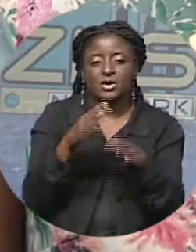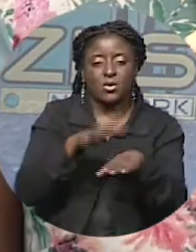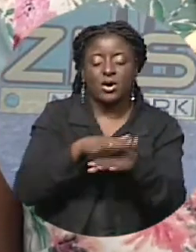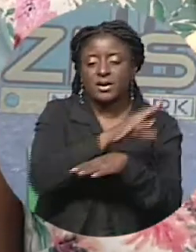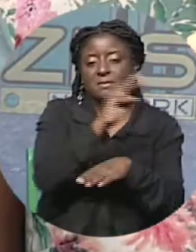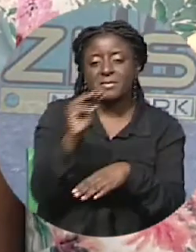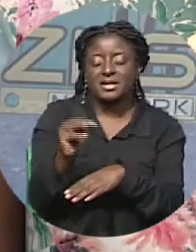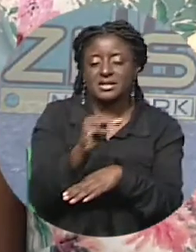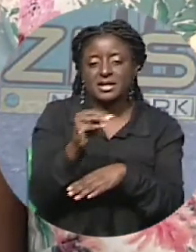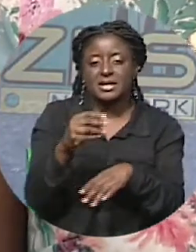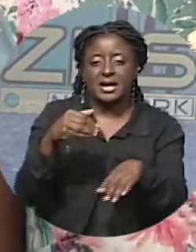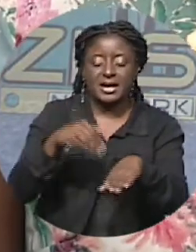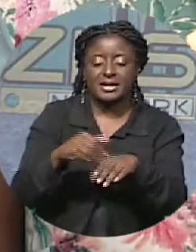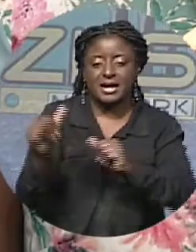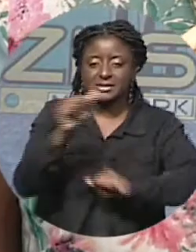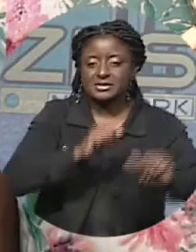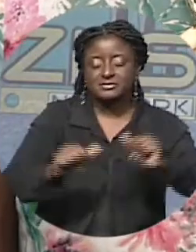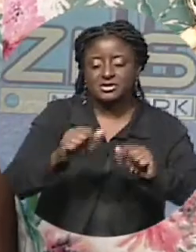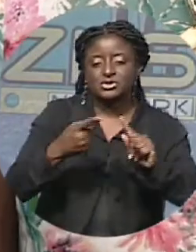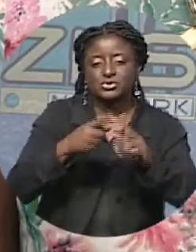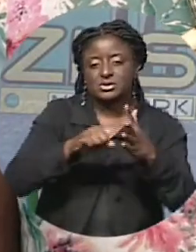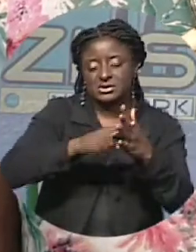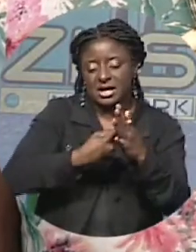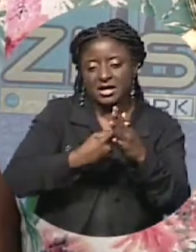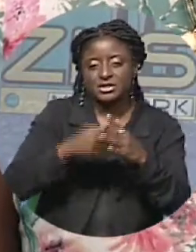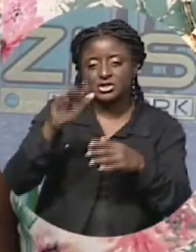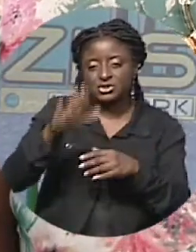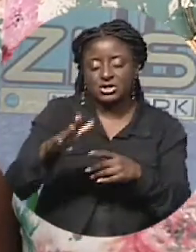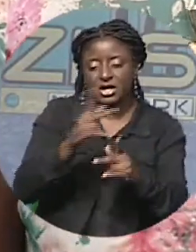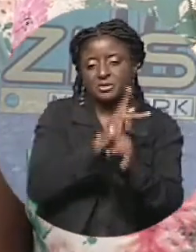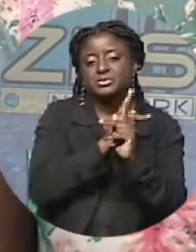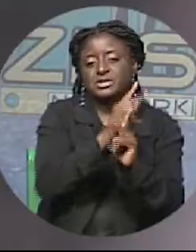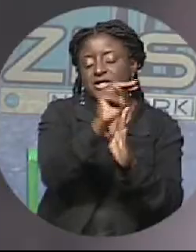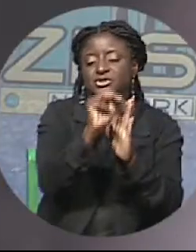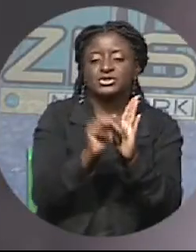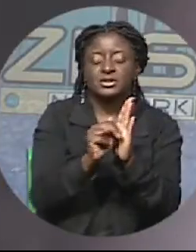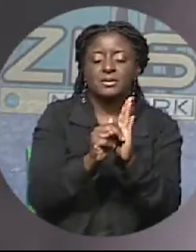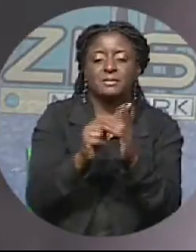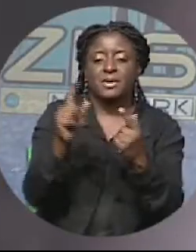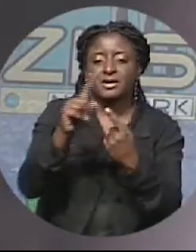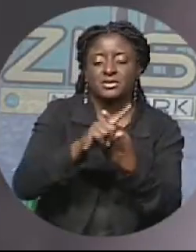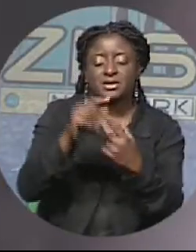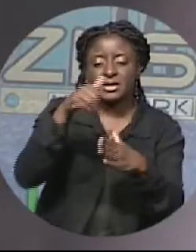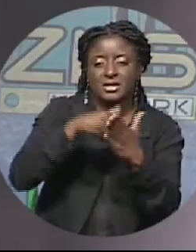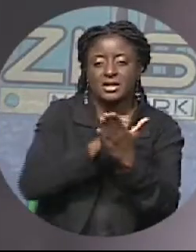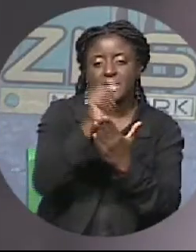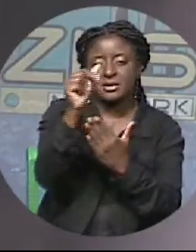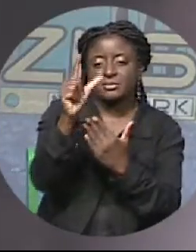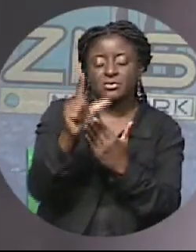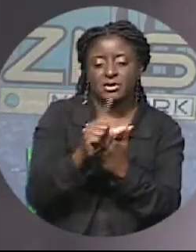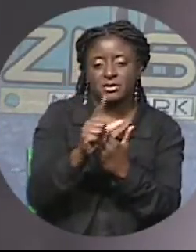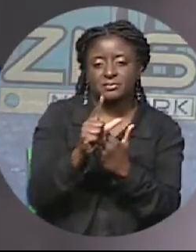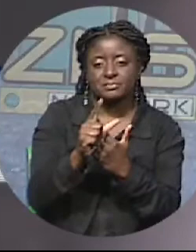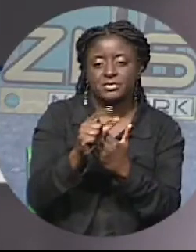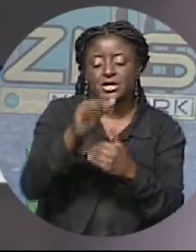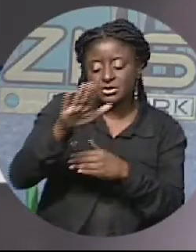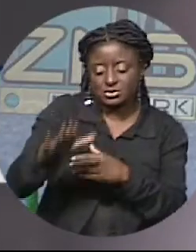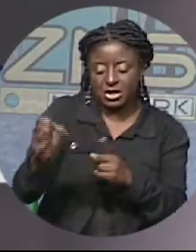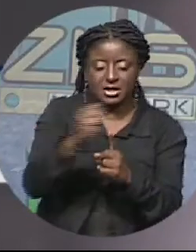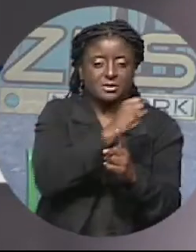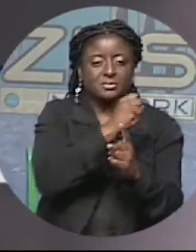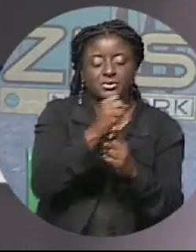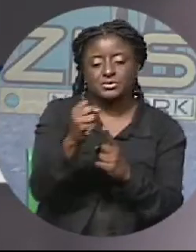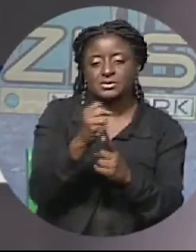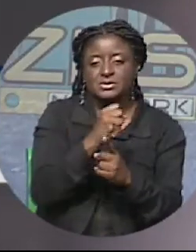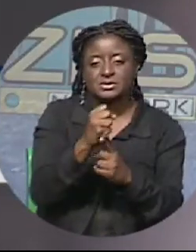Month observed in April. Jimmy Swain picks up the story from there. Child abuse is something officials from the Department of